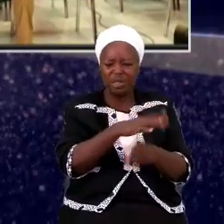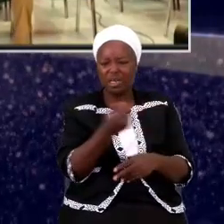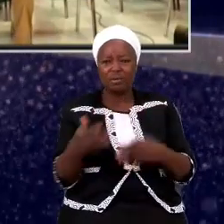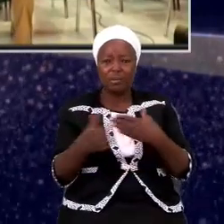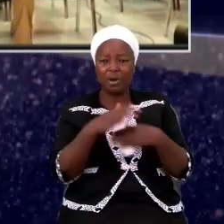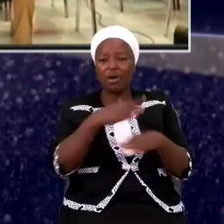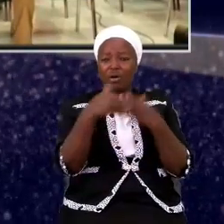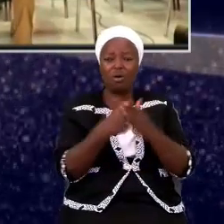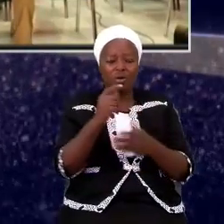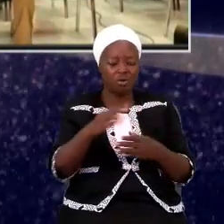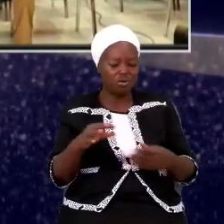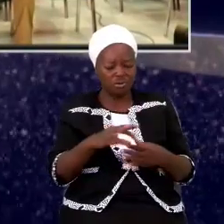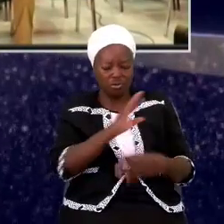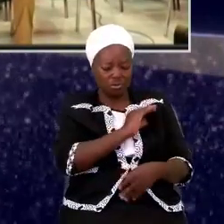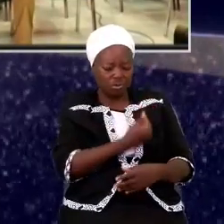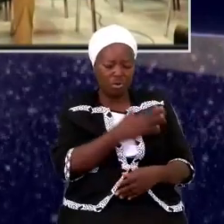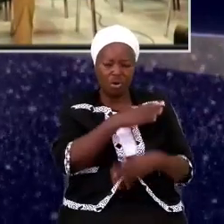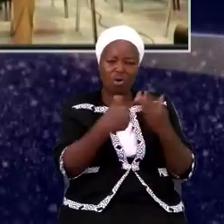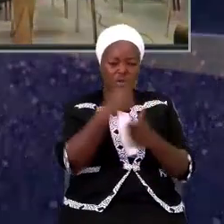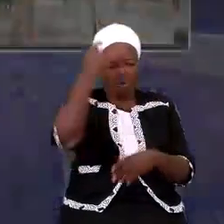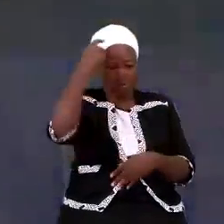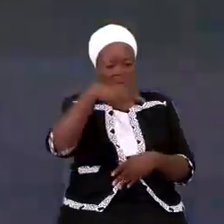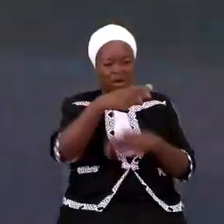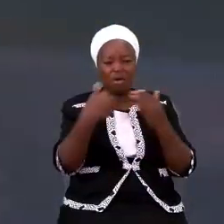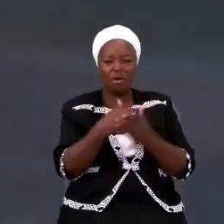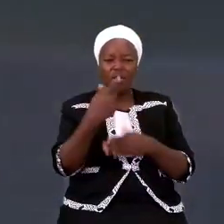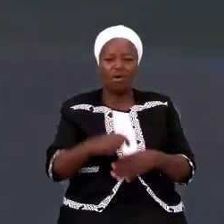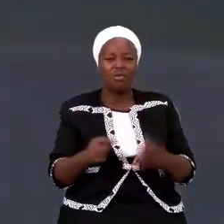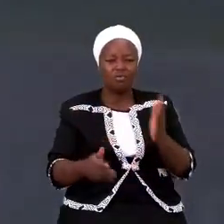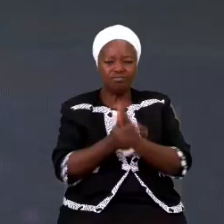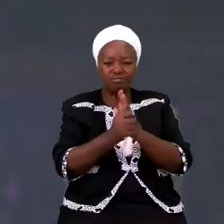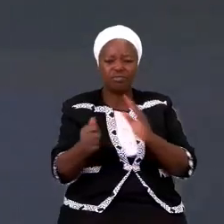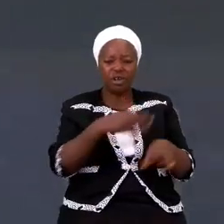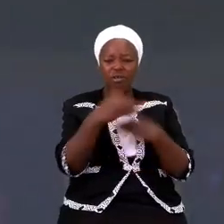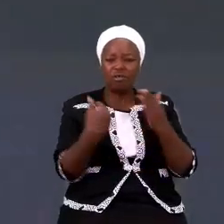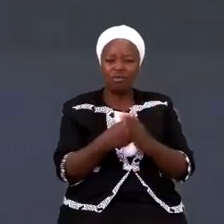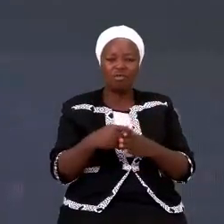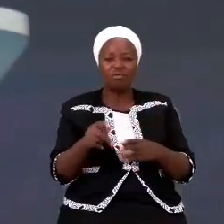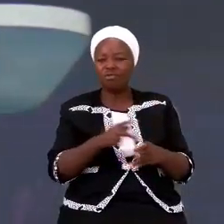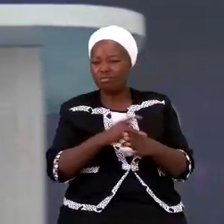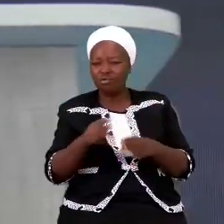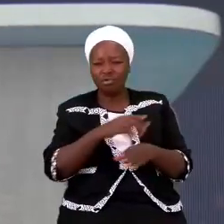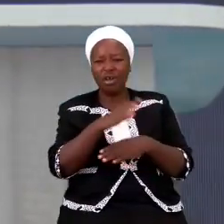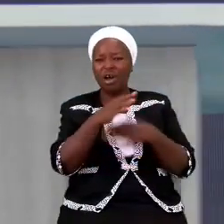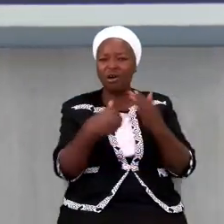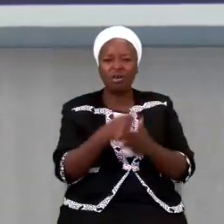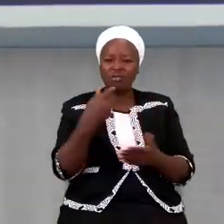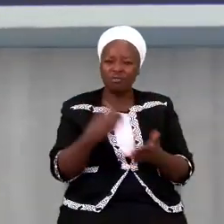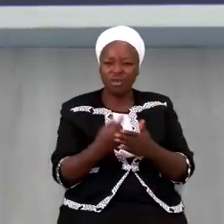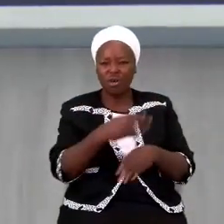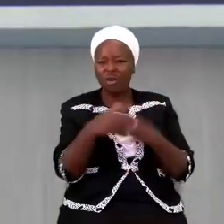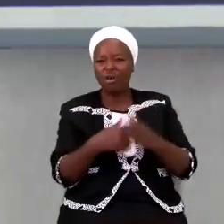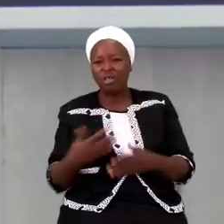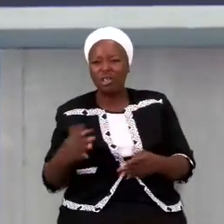everything centered on the love of God, that is the love of the one who